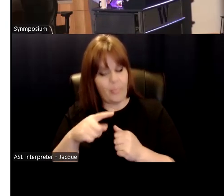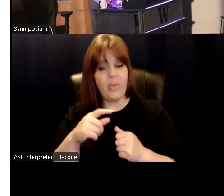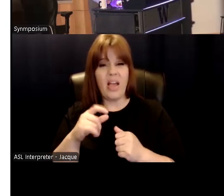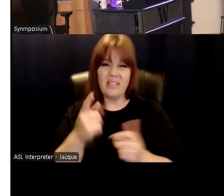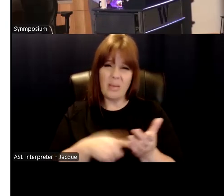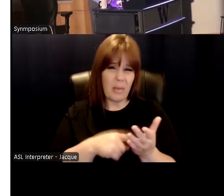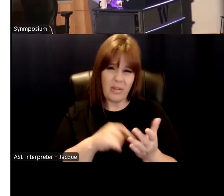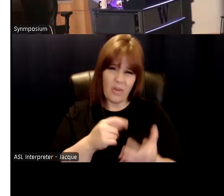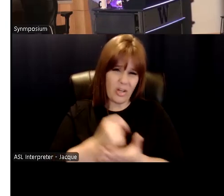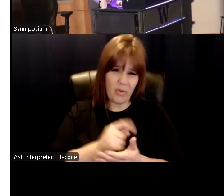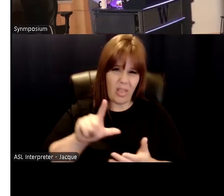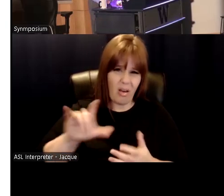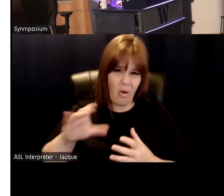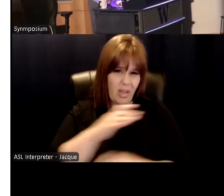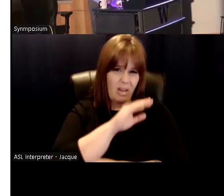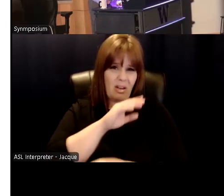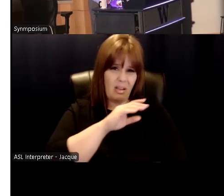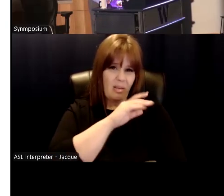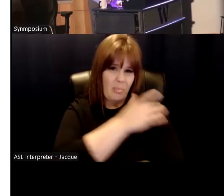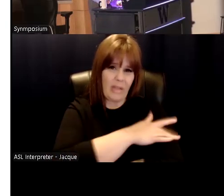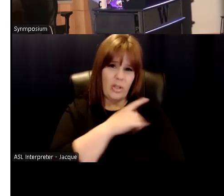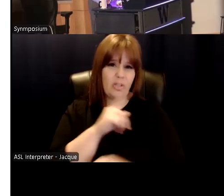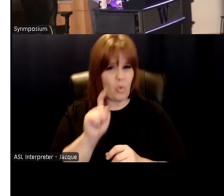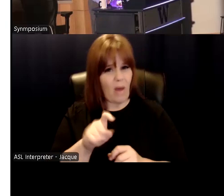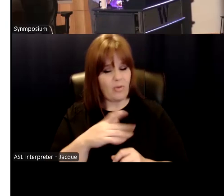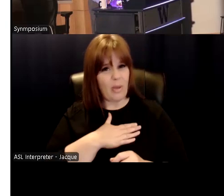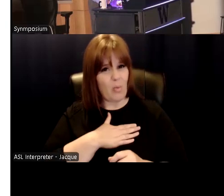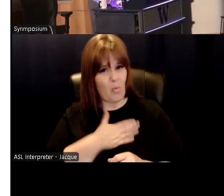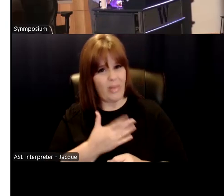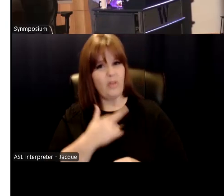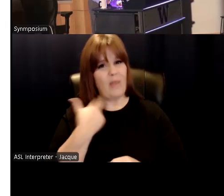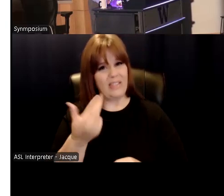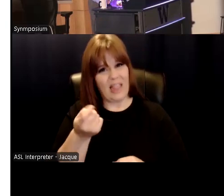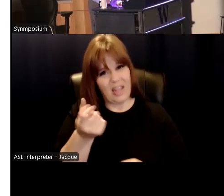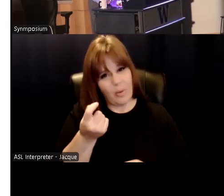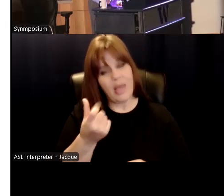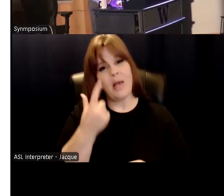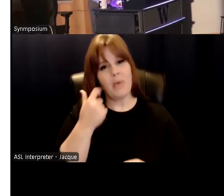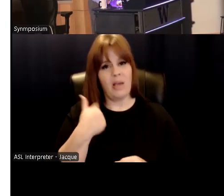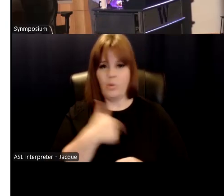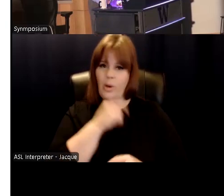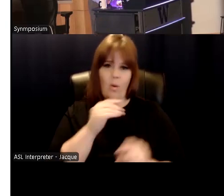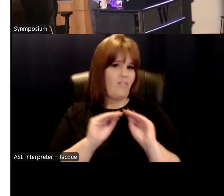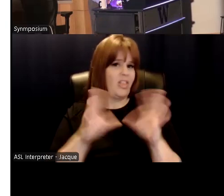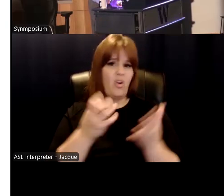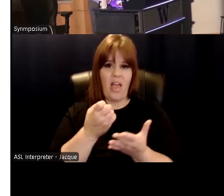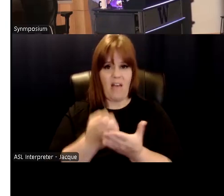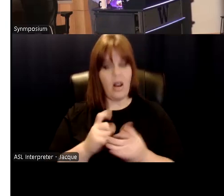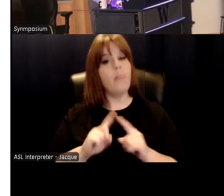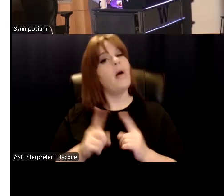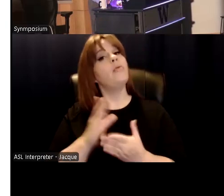patients, you've got to be willing to go a little out on a limb, because we don't have clear evidence, but there are things that are maybe worth trying if